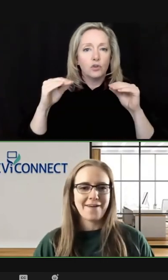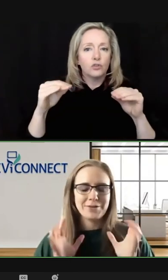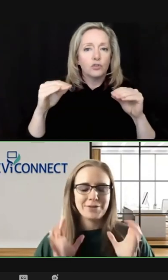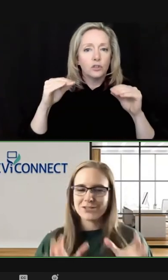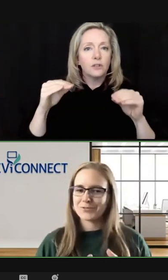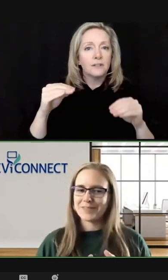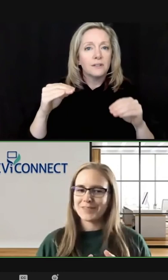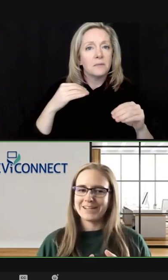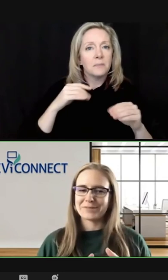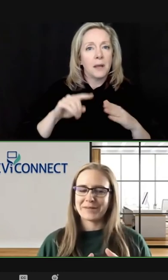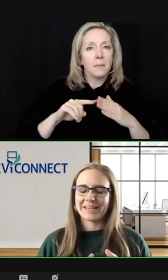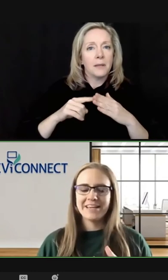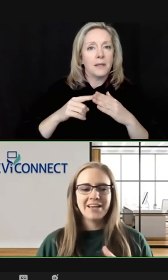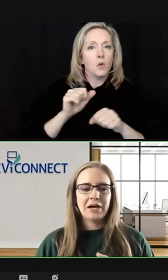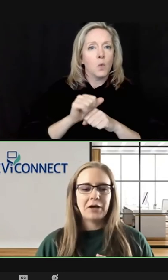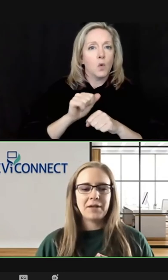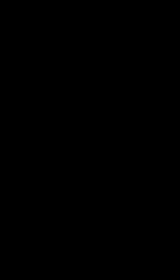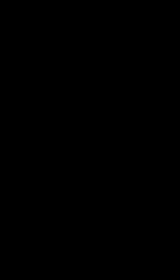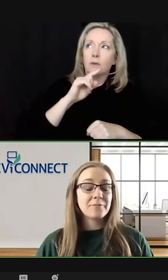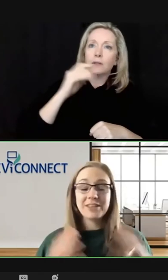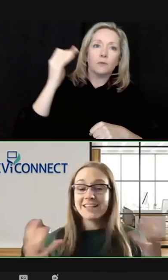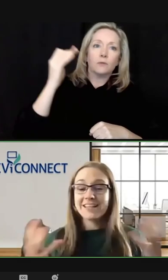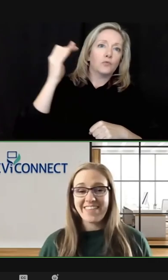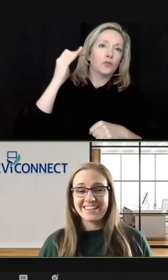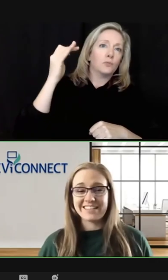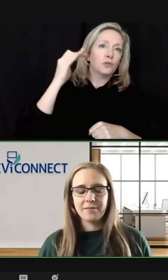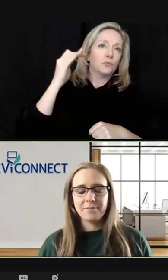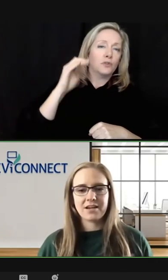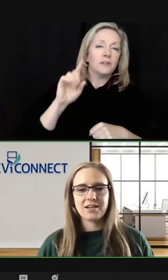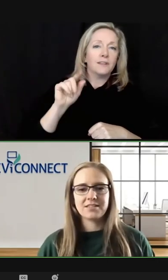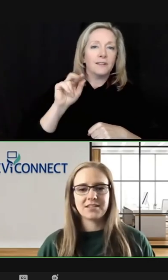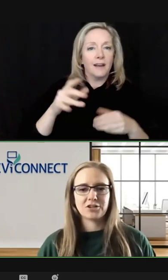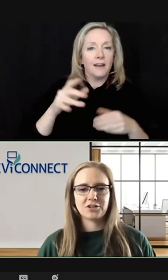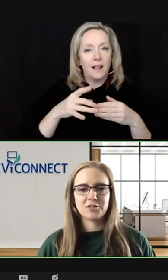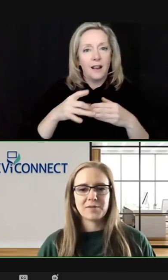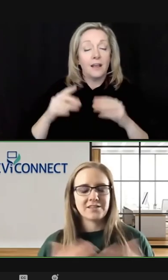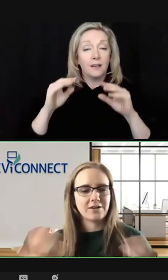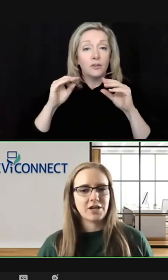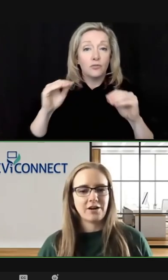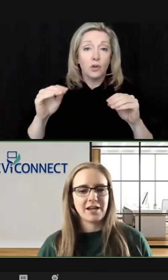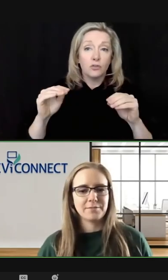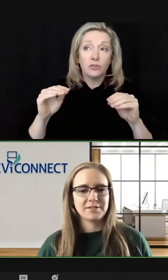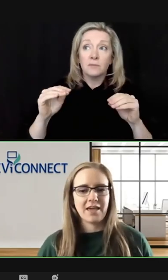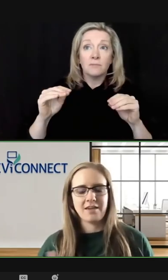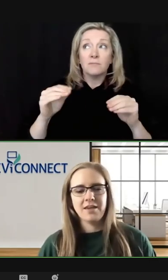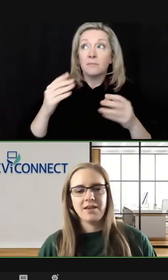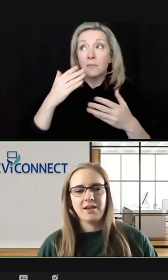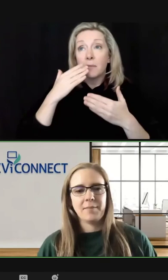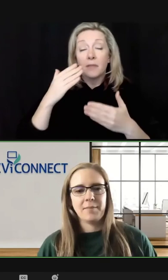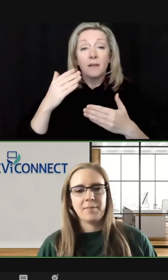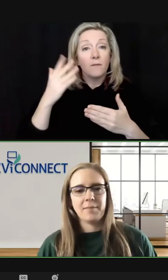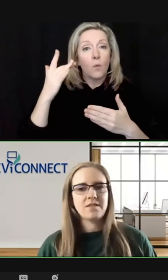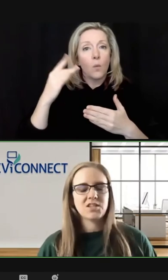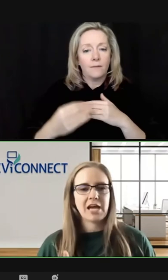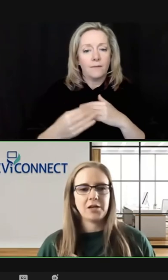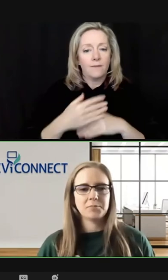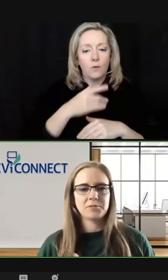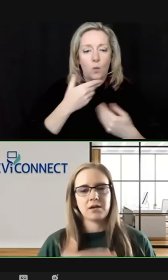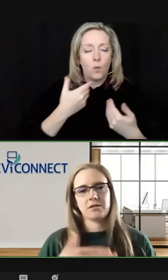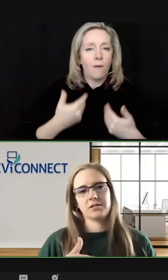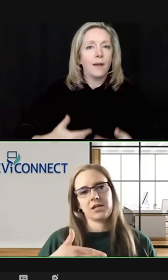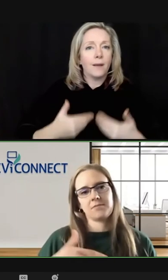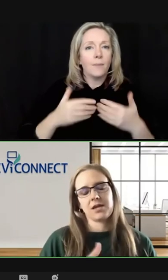administrators that I have really drilled that into me. And I'm really glad they did, because it's turned me into the educator I am today. And I think that's